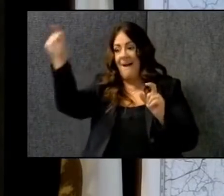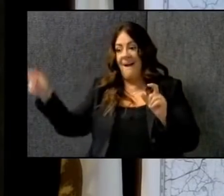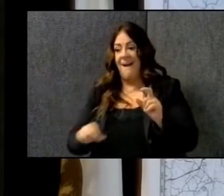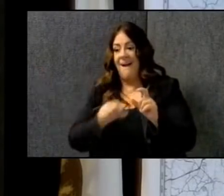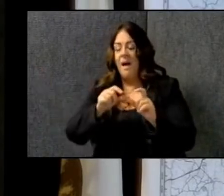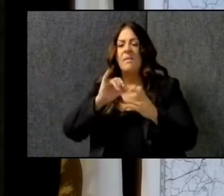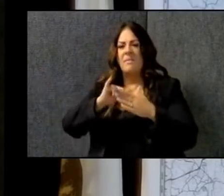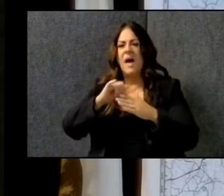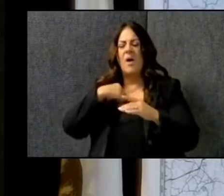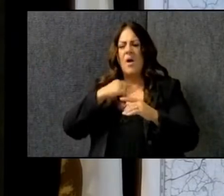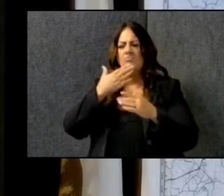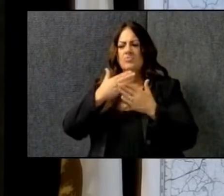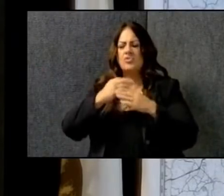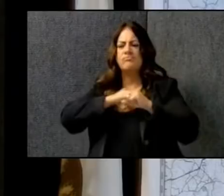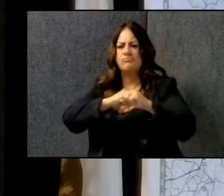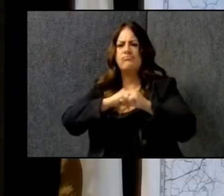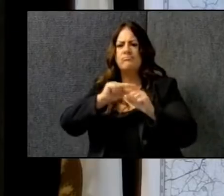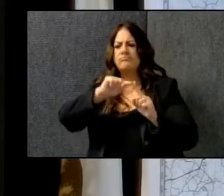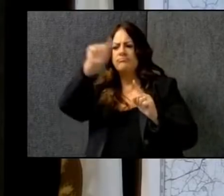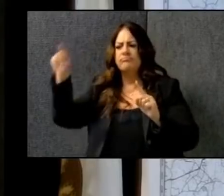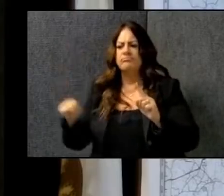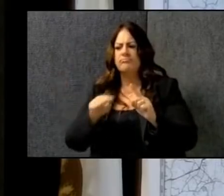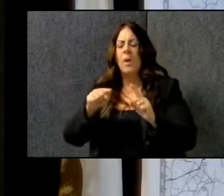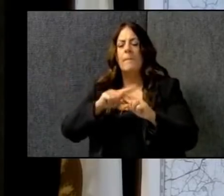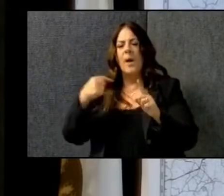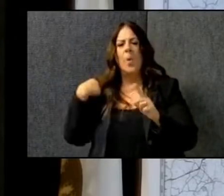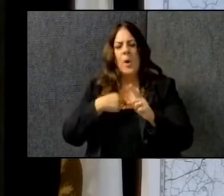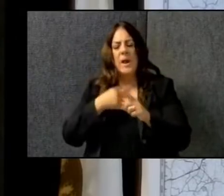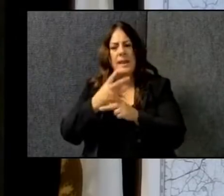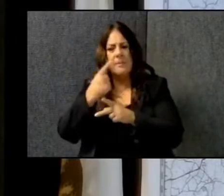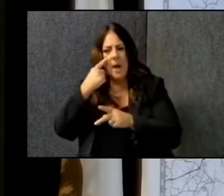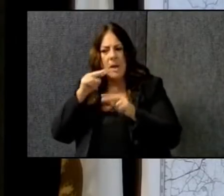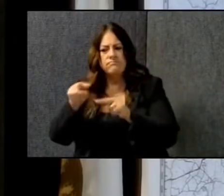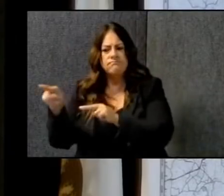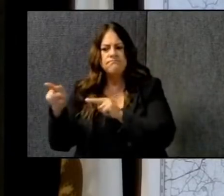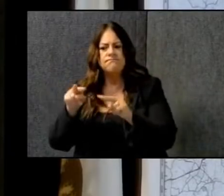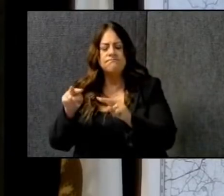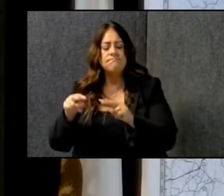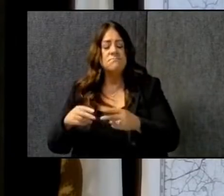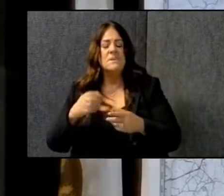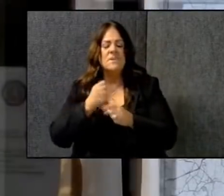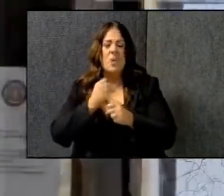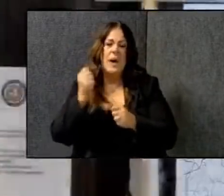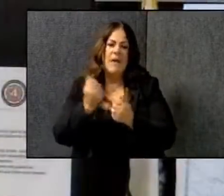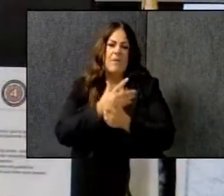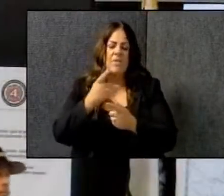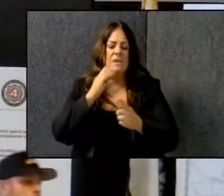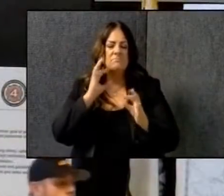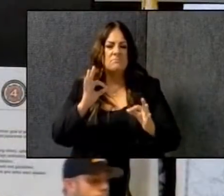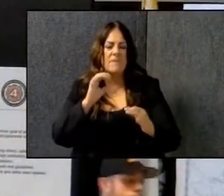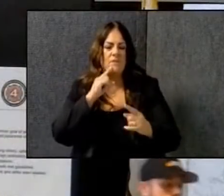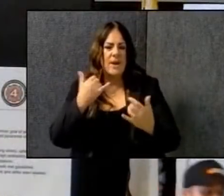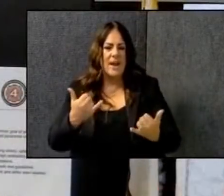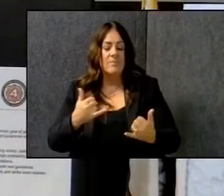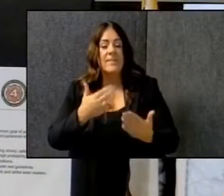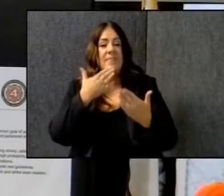lots of resources in place, continually monitoring the situation. And that's the last question. Thank you.